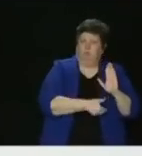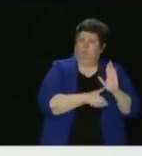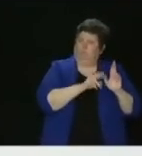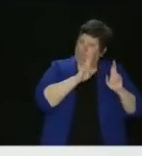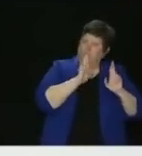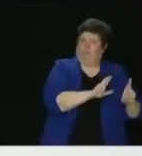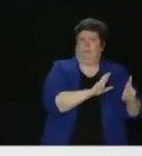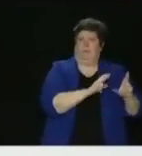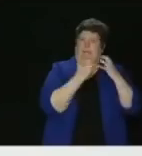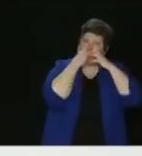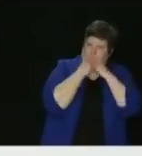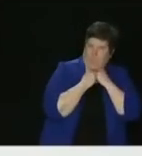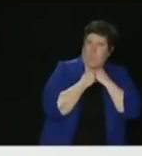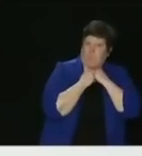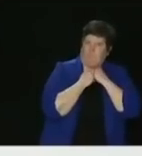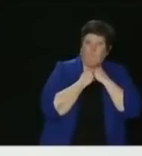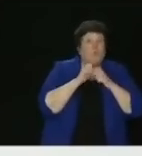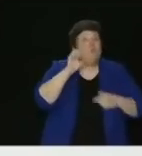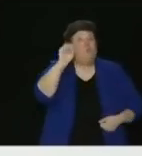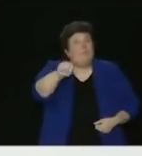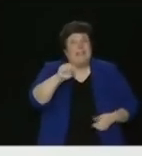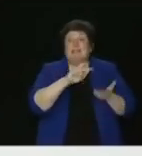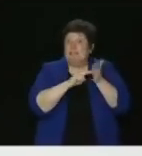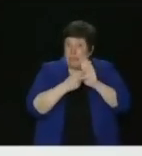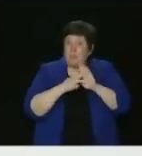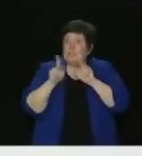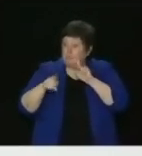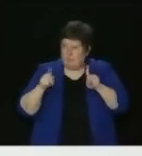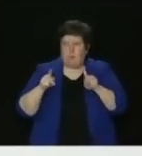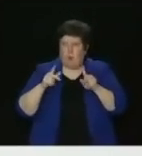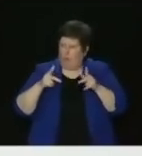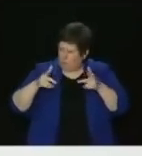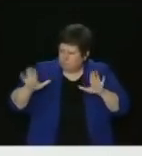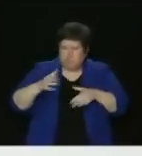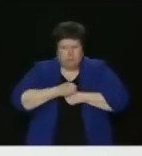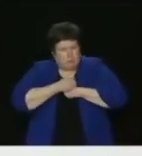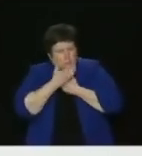to openly and loudly express their opinions, but we do not accept